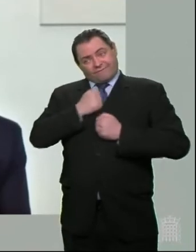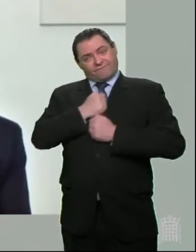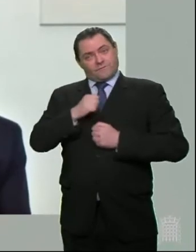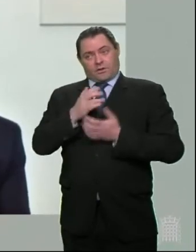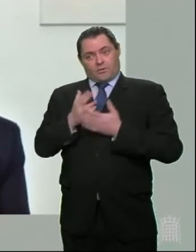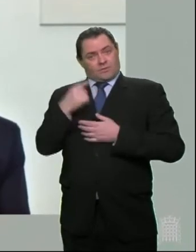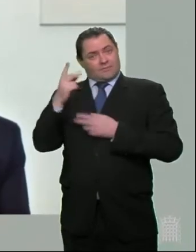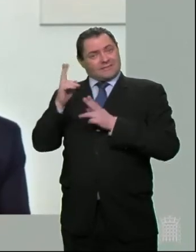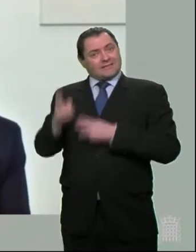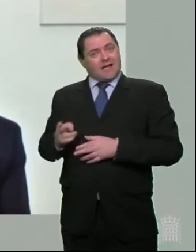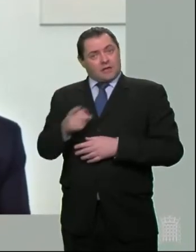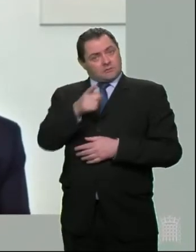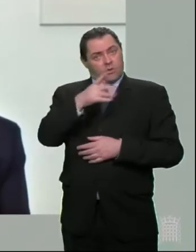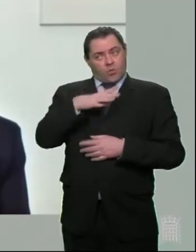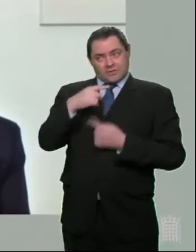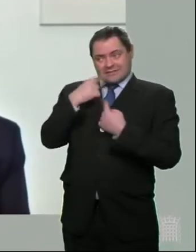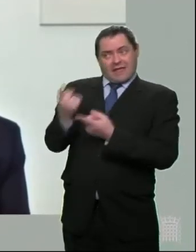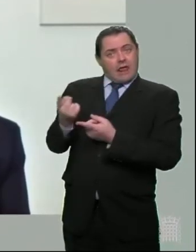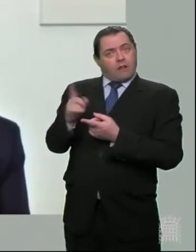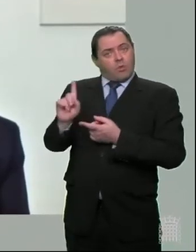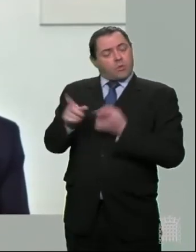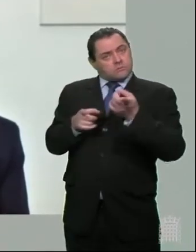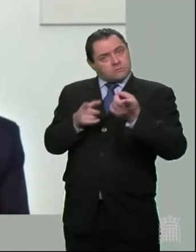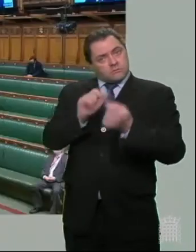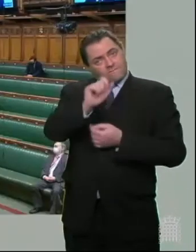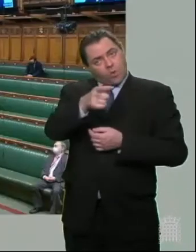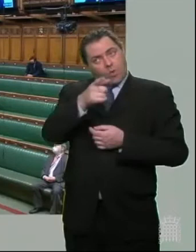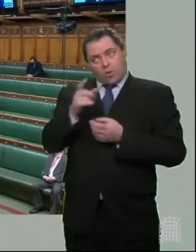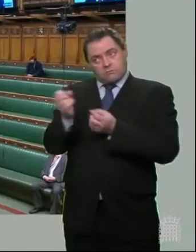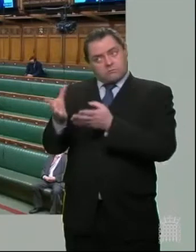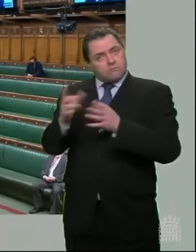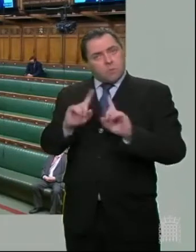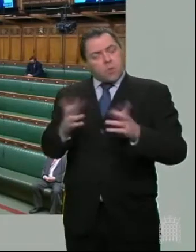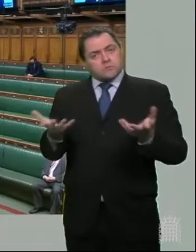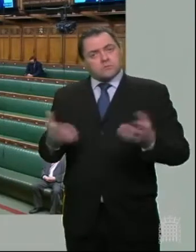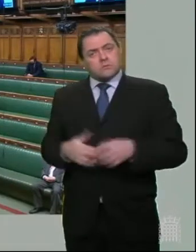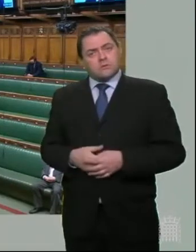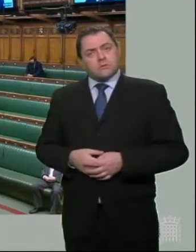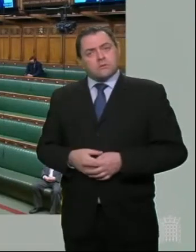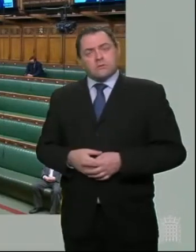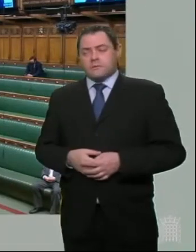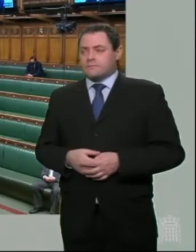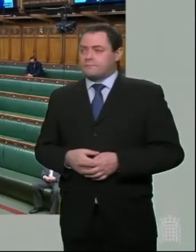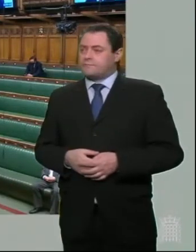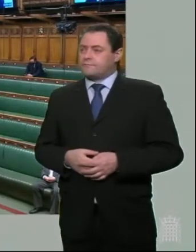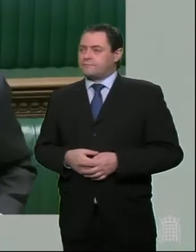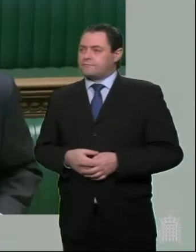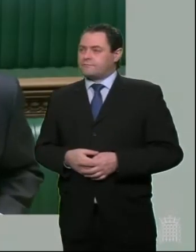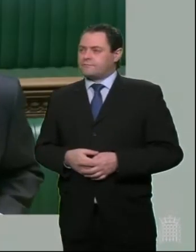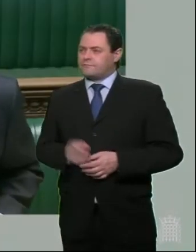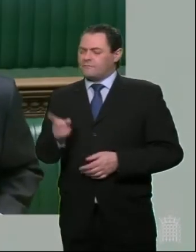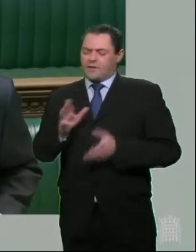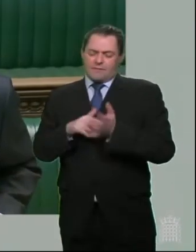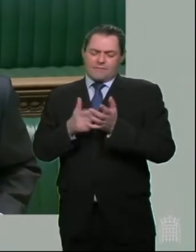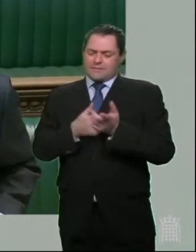on his behalf this afternoon? Prime Minister. Mr. Speaker, I'm grateful to the Right